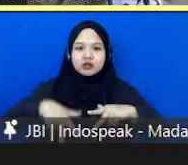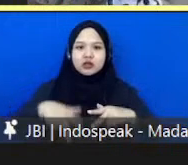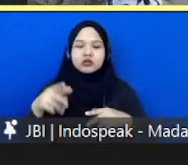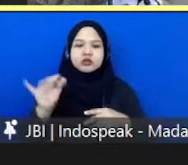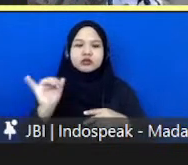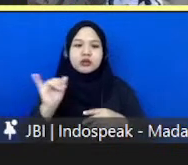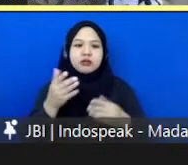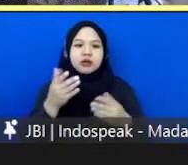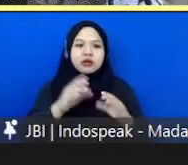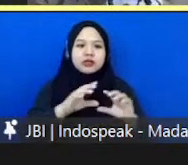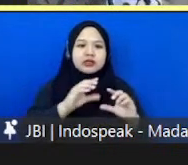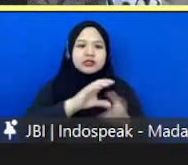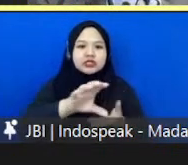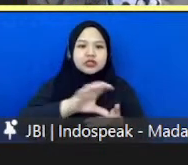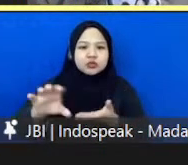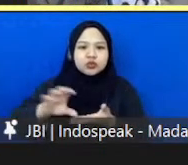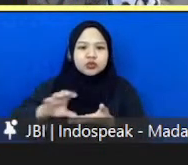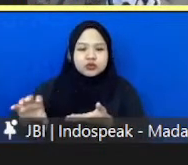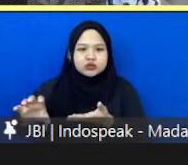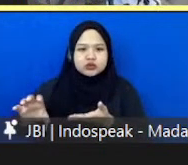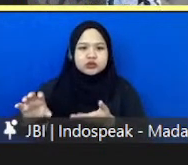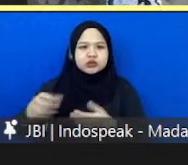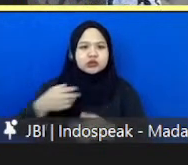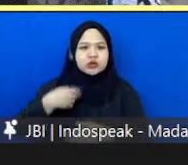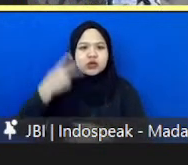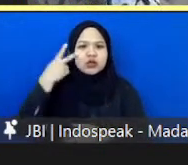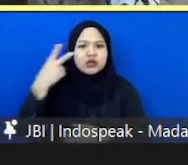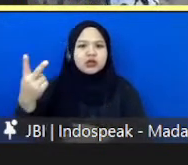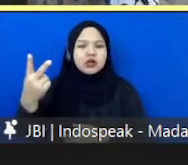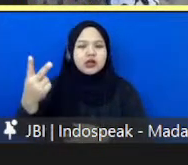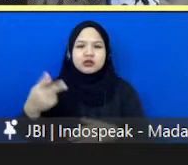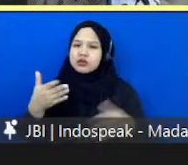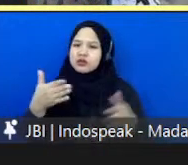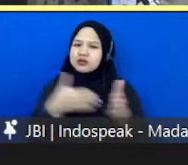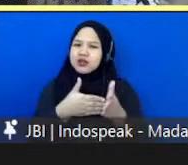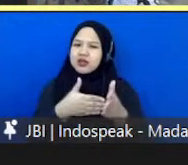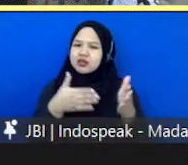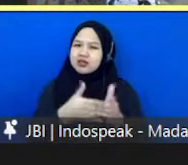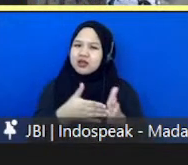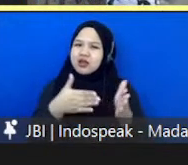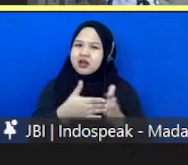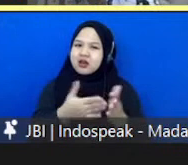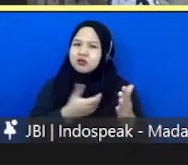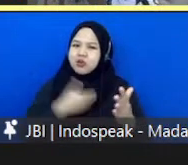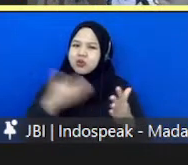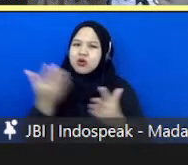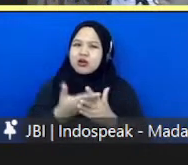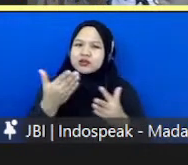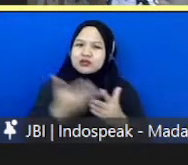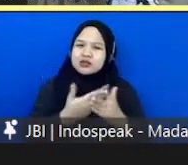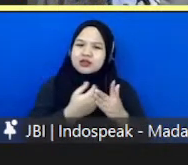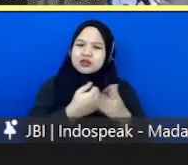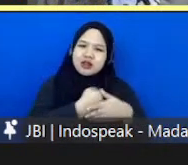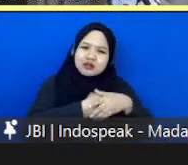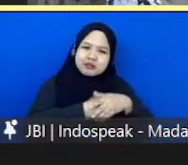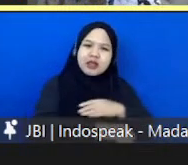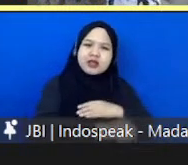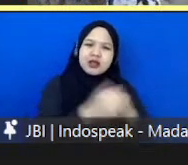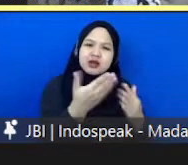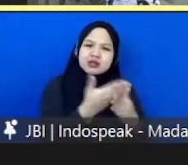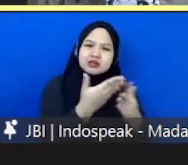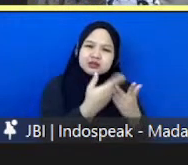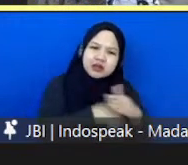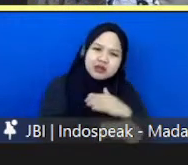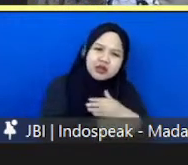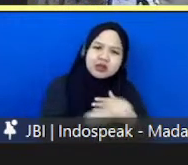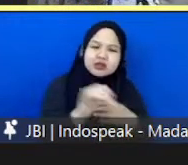when you look at the map, you will notice the geographic challenges for accessing not only maternal health care services, as well as